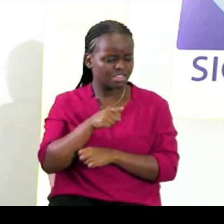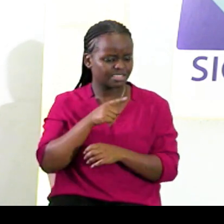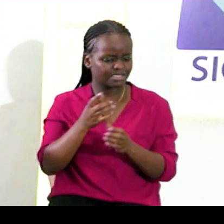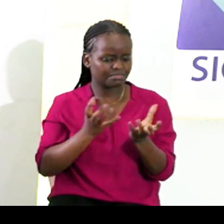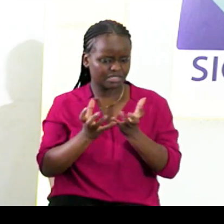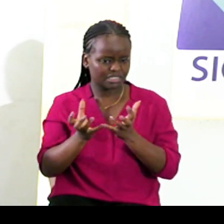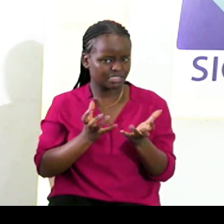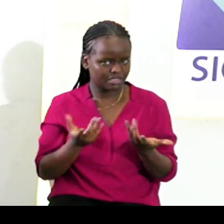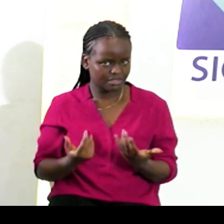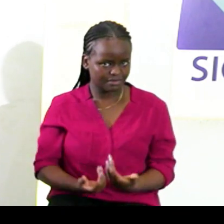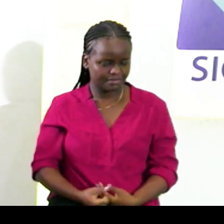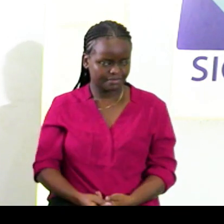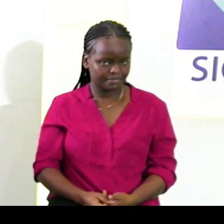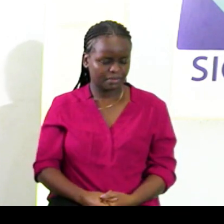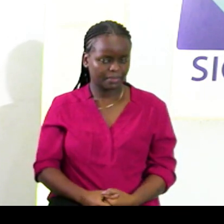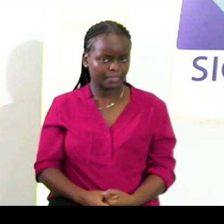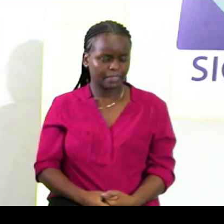entrepreneurs?